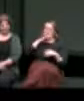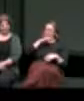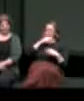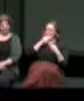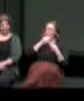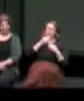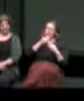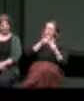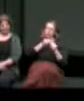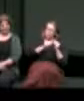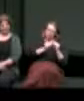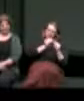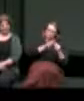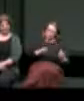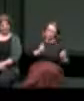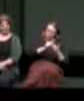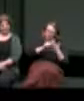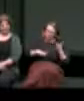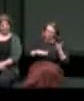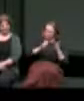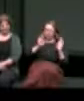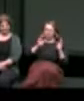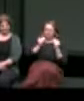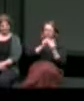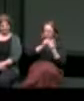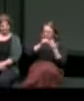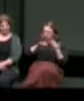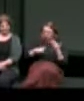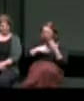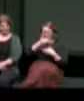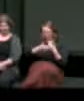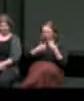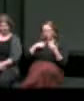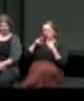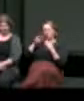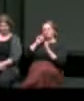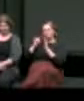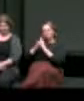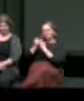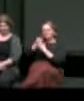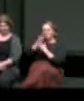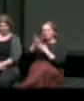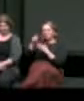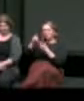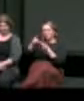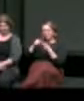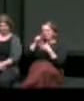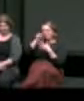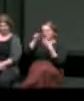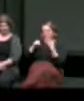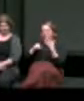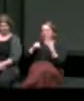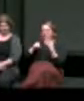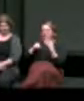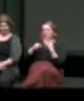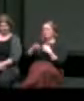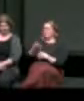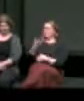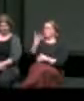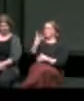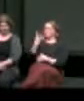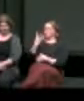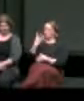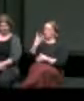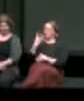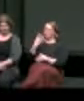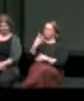removal project, we assessed several historic sites and structures throughout the gorge, and 4 met that bar of being considered